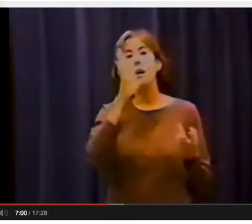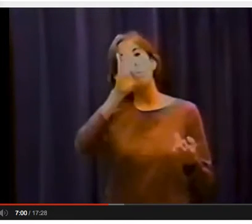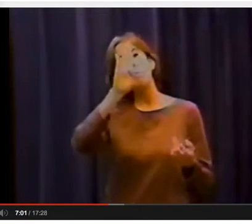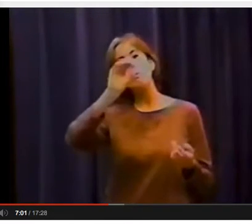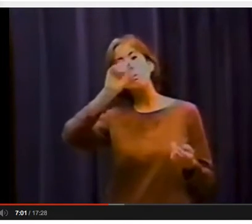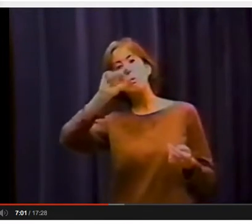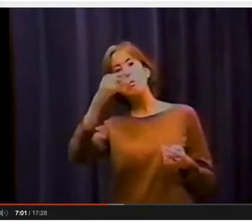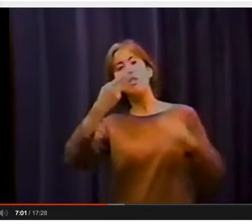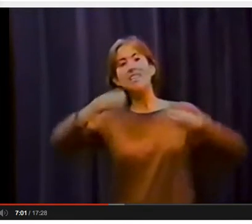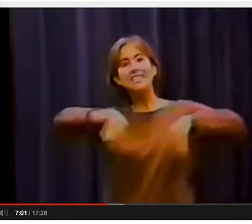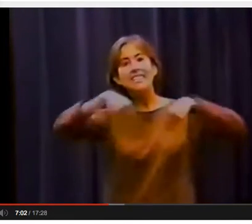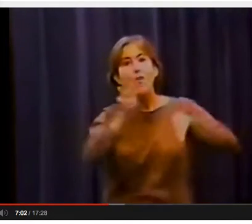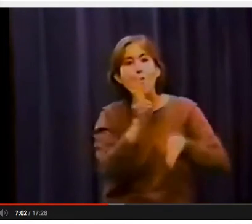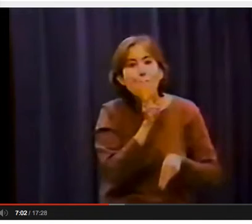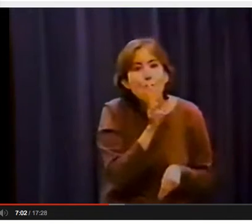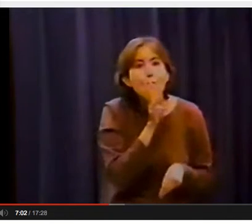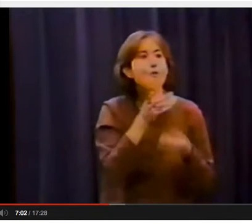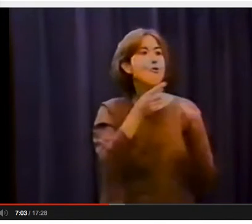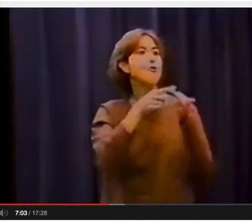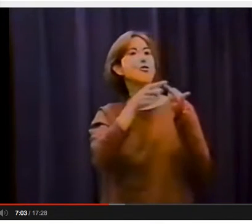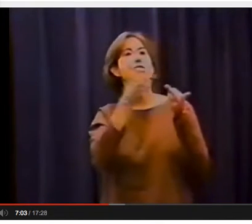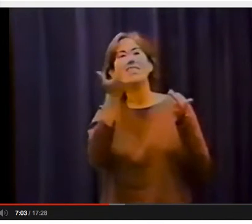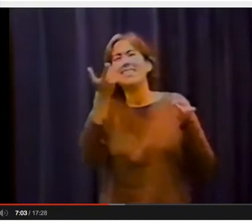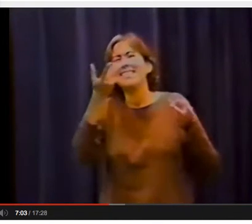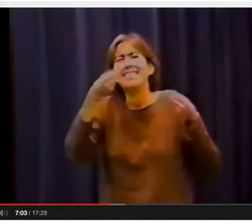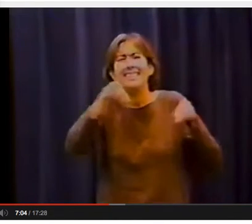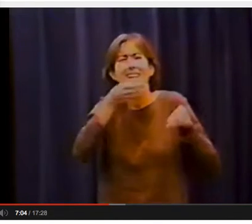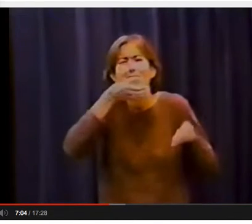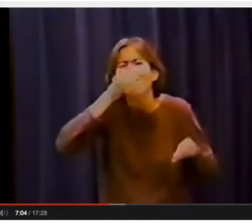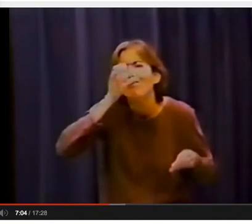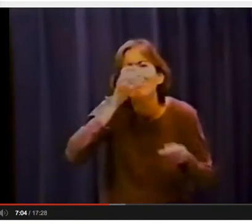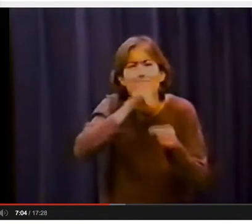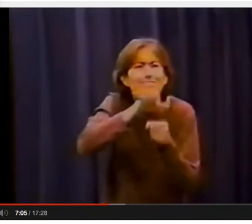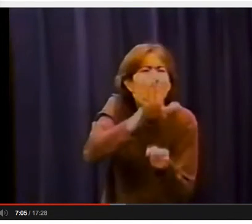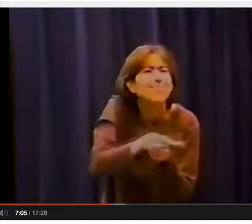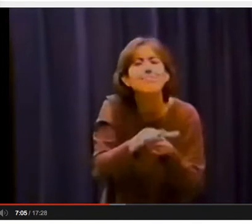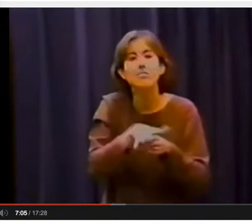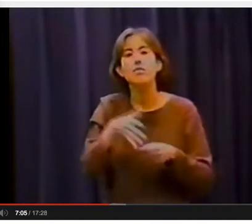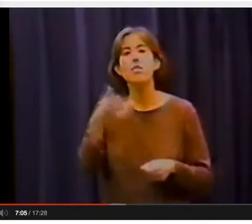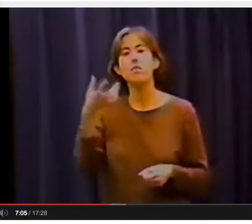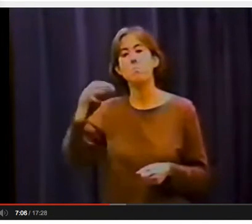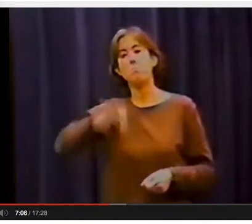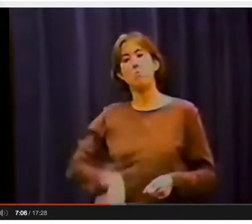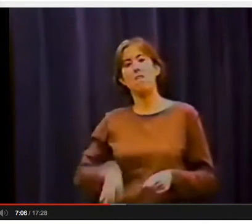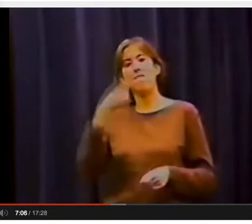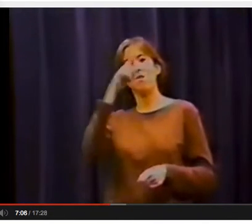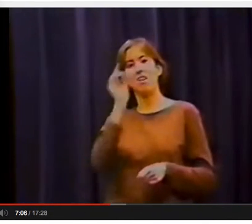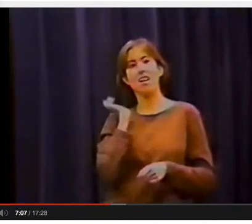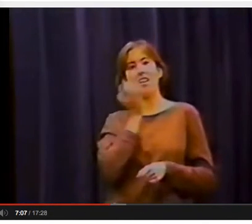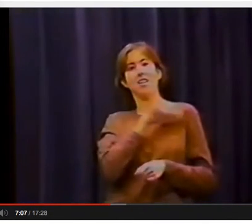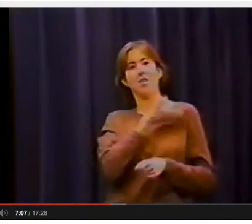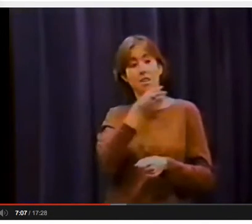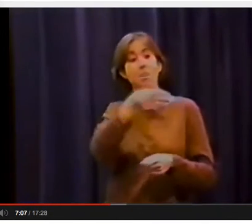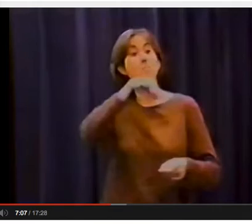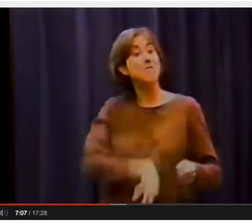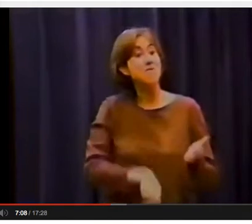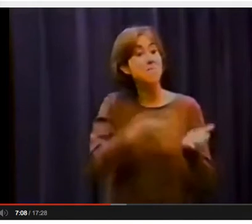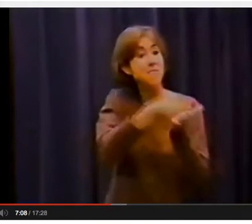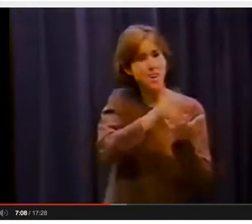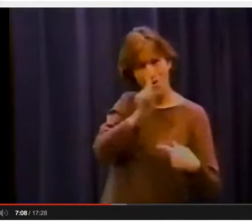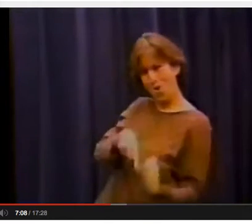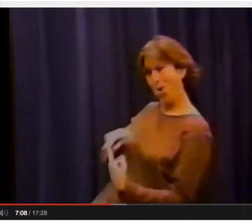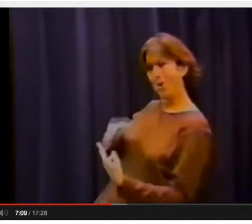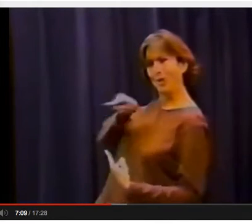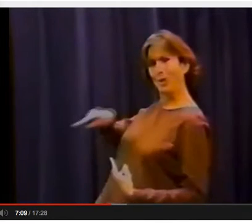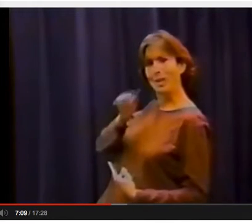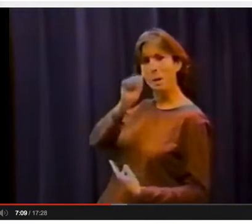So one group asked us to come and sell water or drinks or soda, and